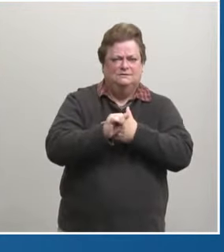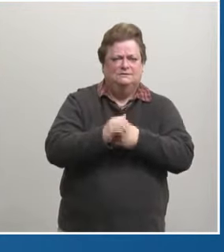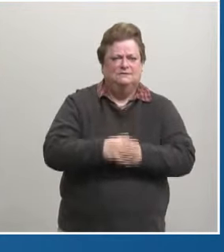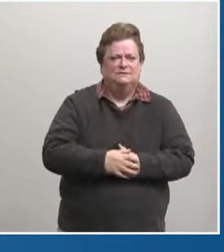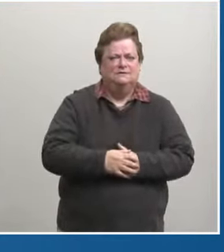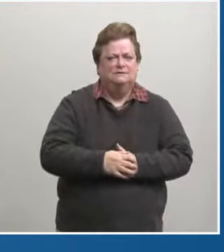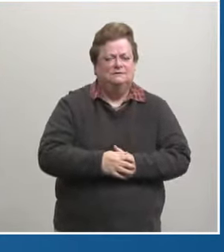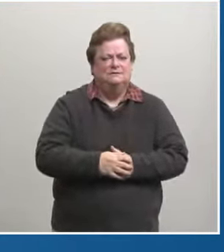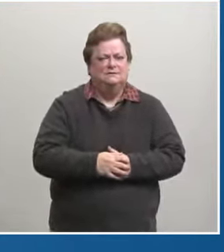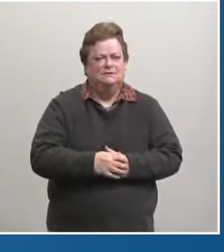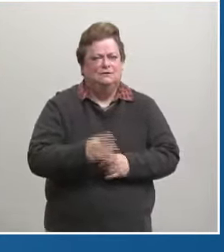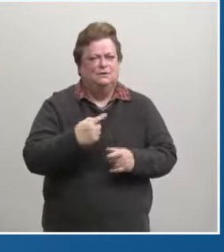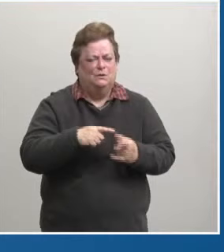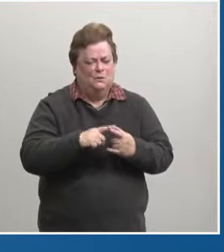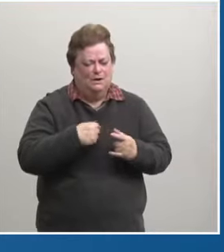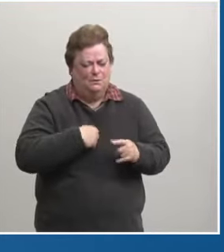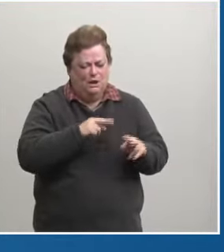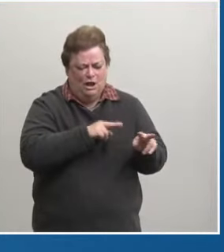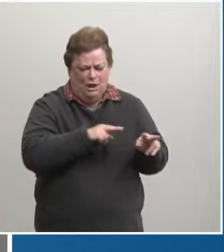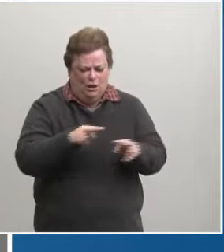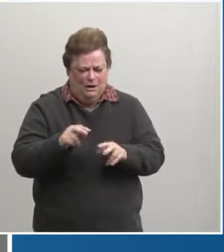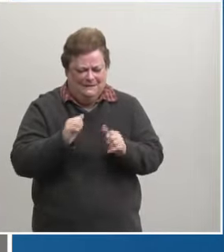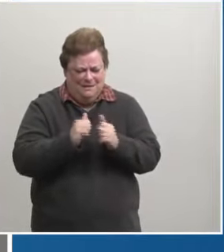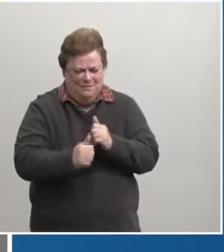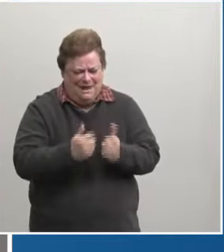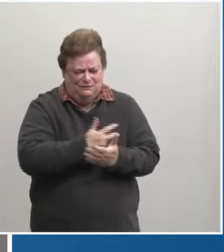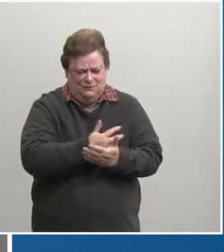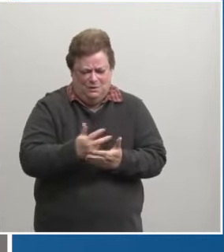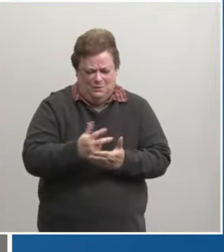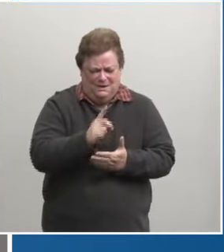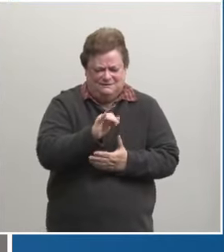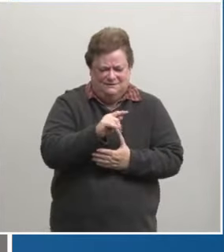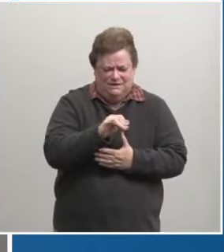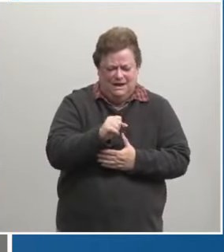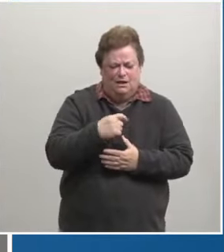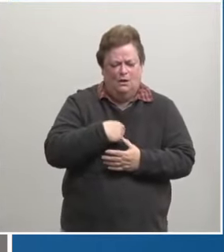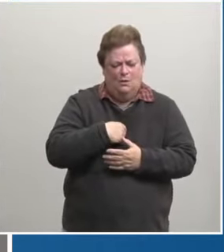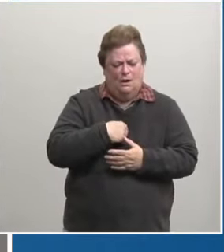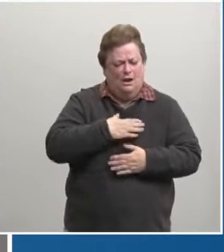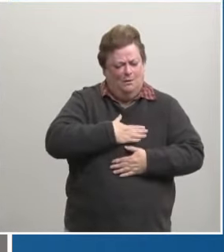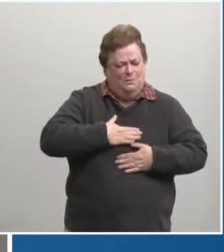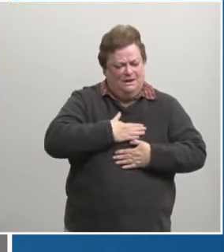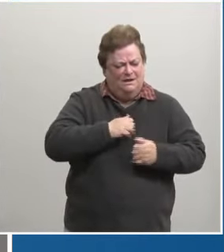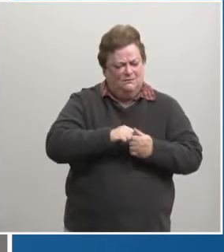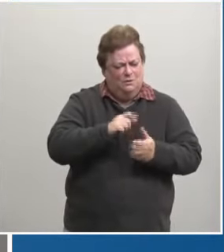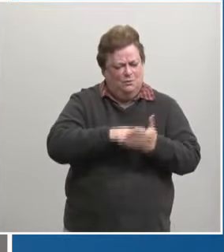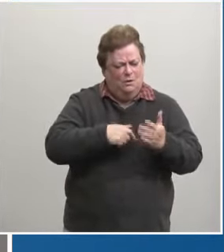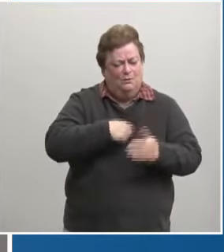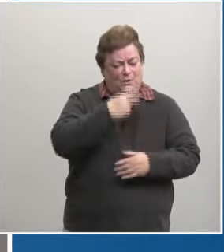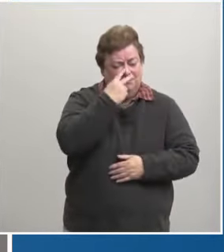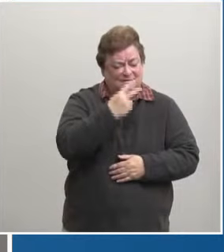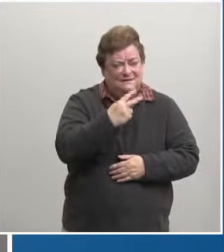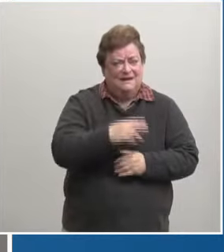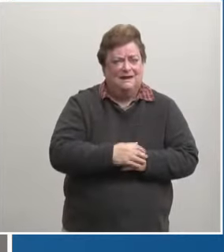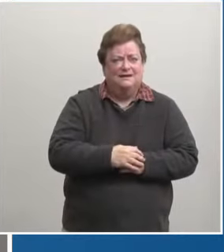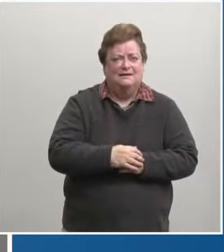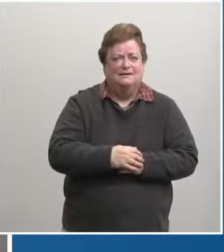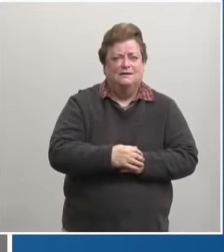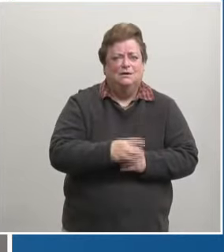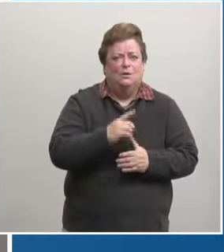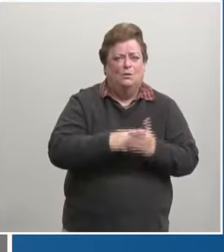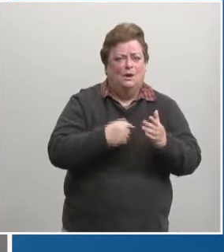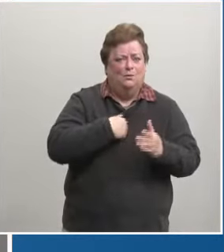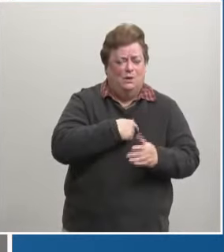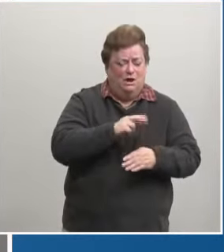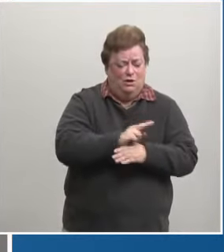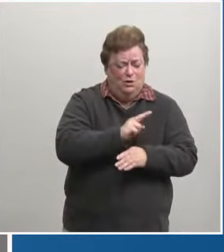When reviewing the past 3 weeks of data, we are pleased with the direction of the current trends. Some primary factors the health department